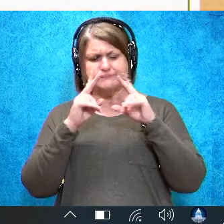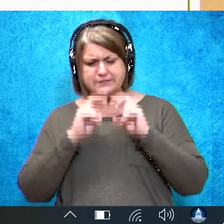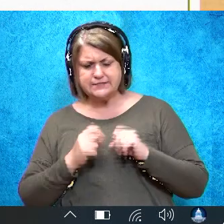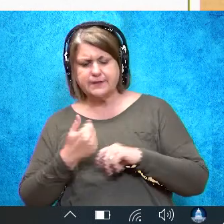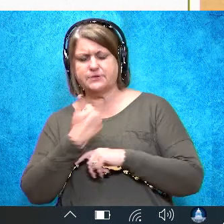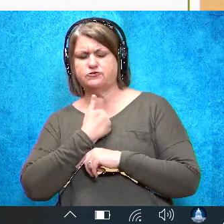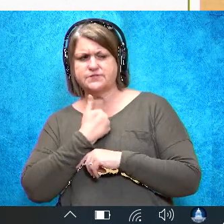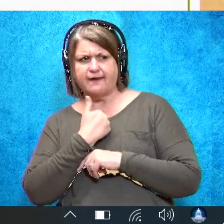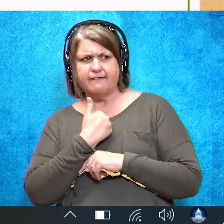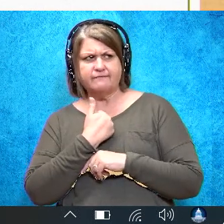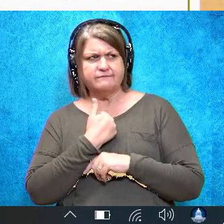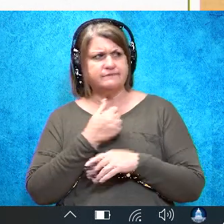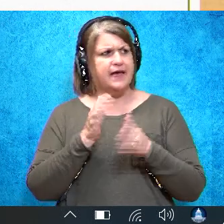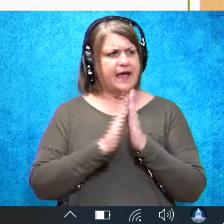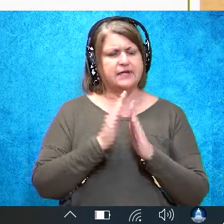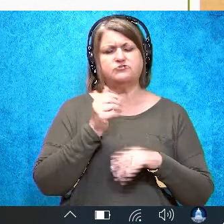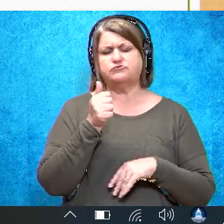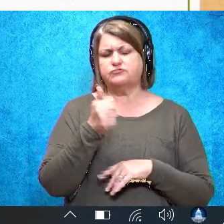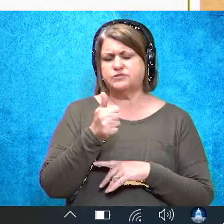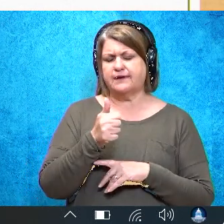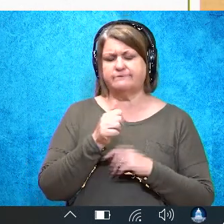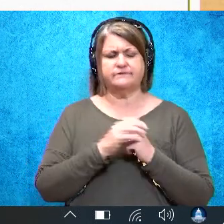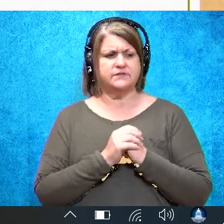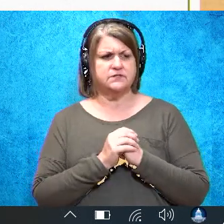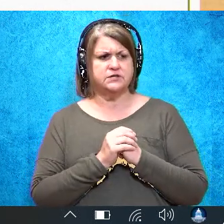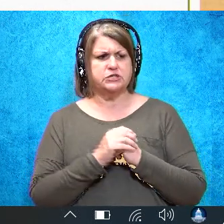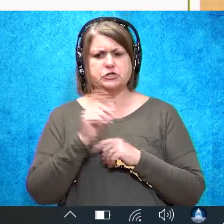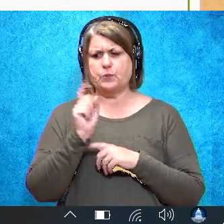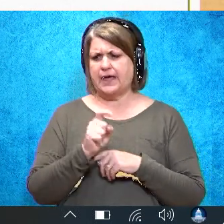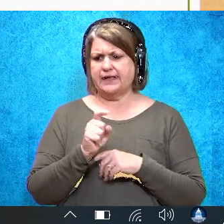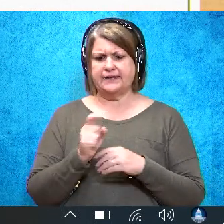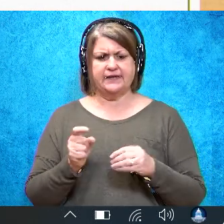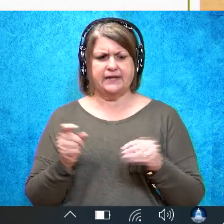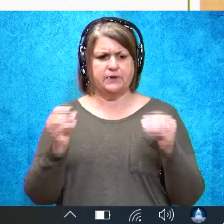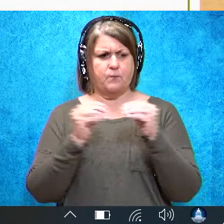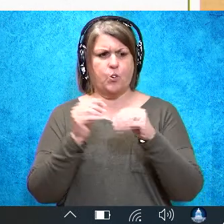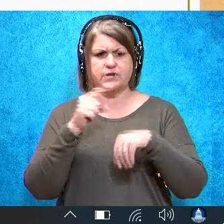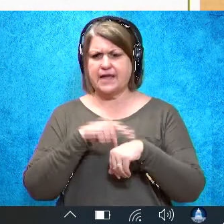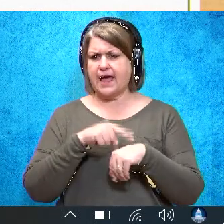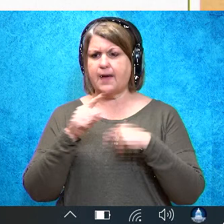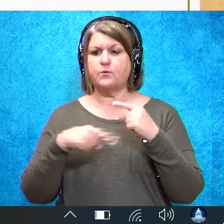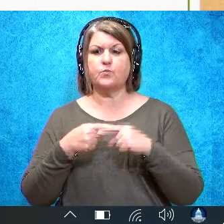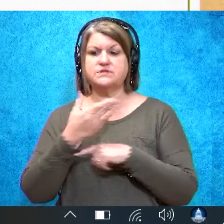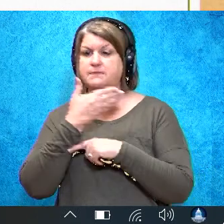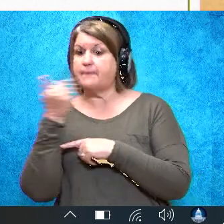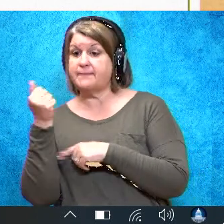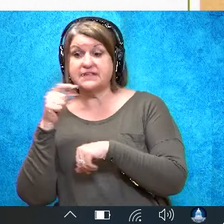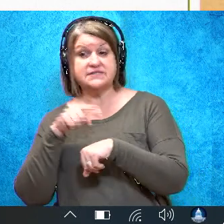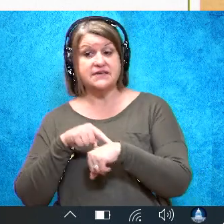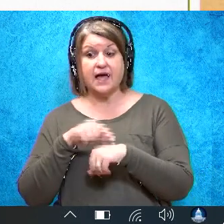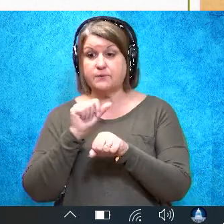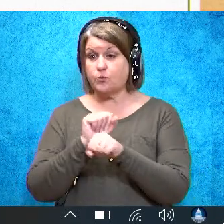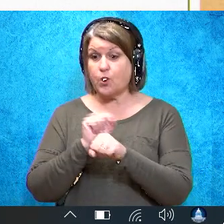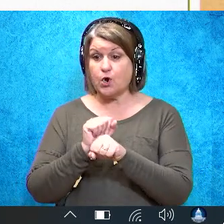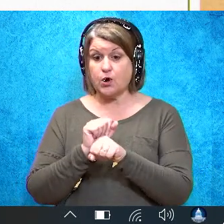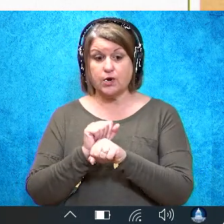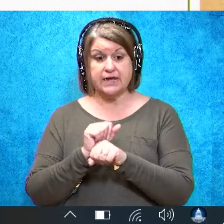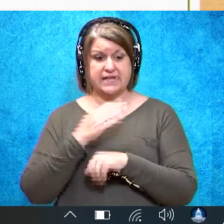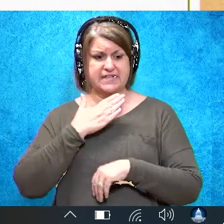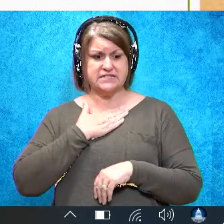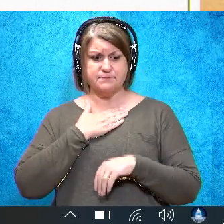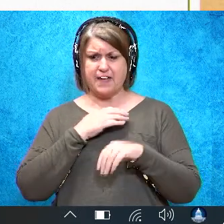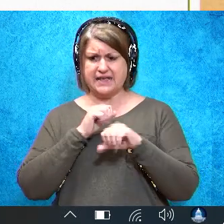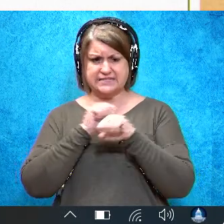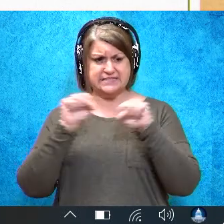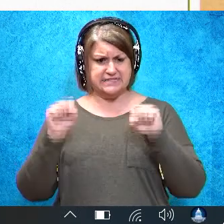enough time? Do I need to allot for more time? When is my best time? Is my system working as it is,